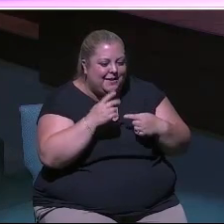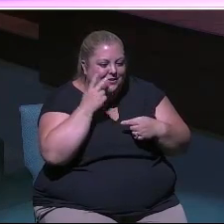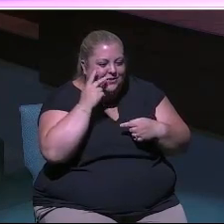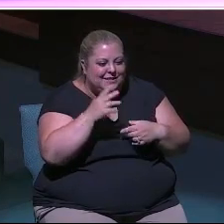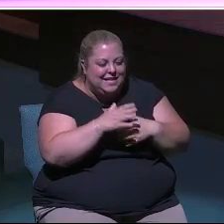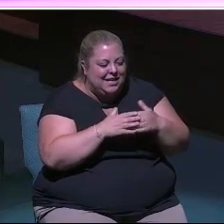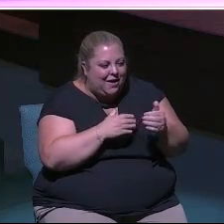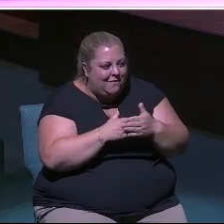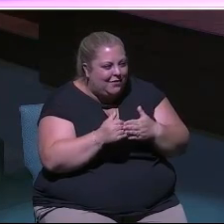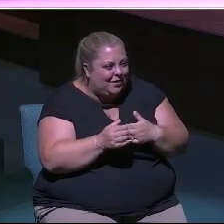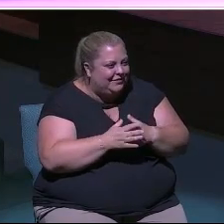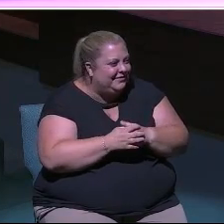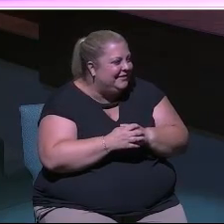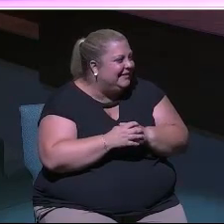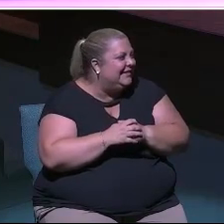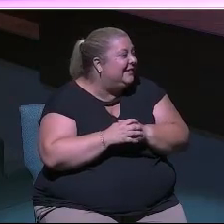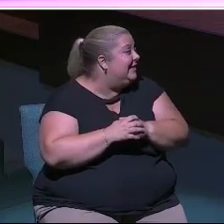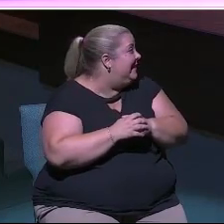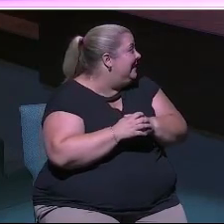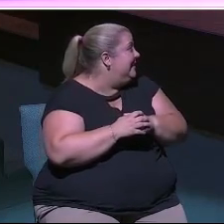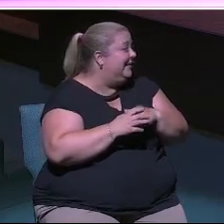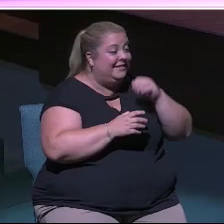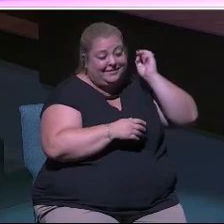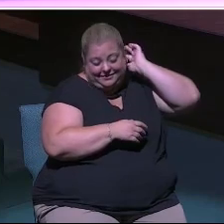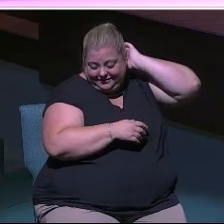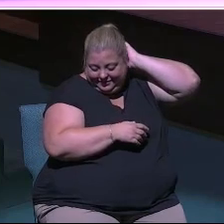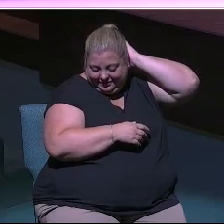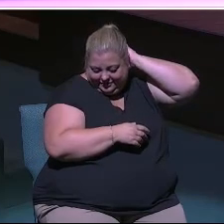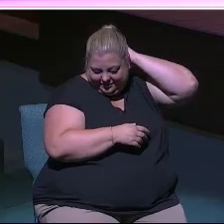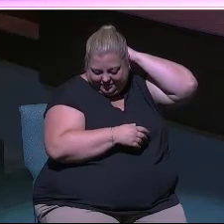Don't you dare put that, don't you do that.